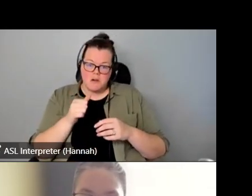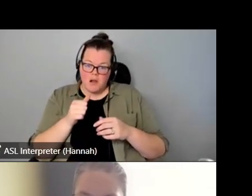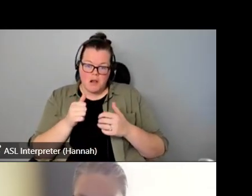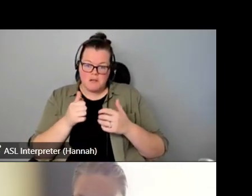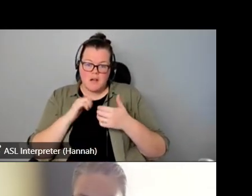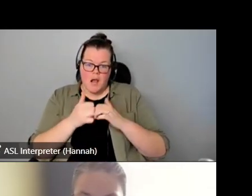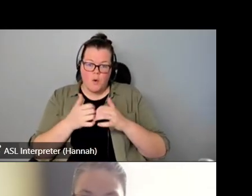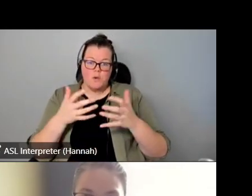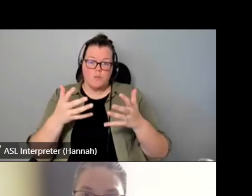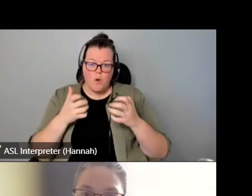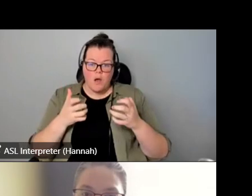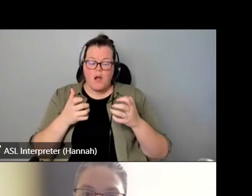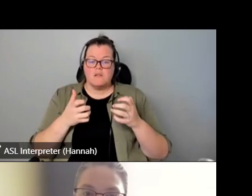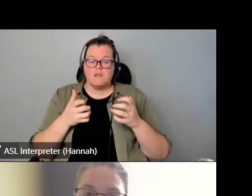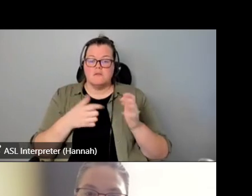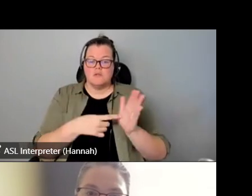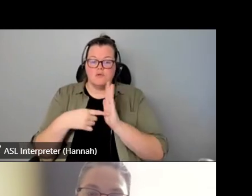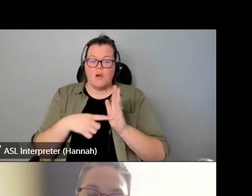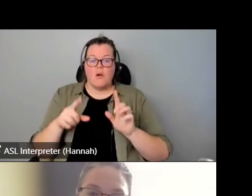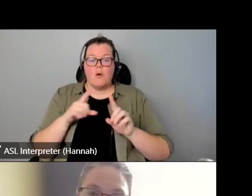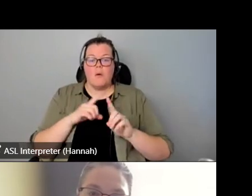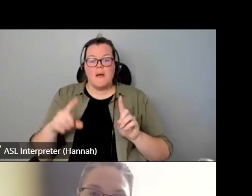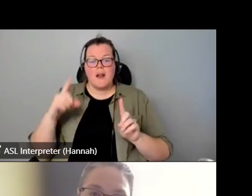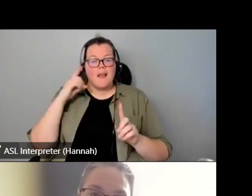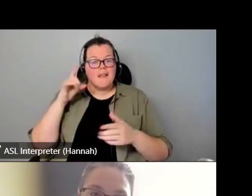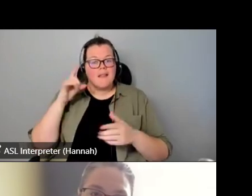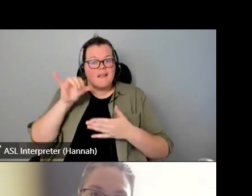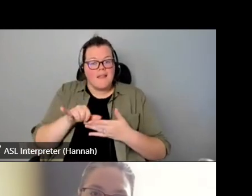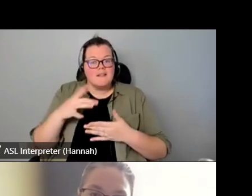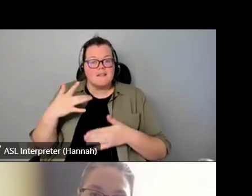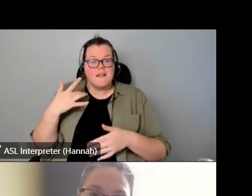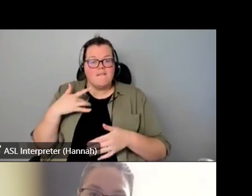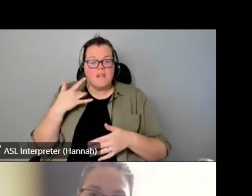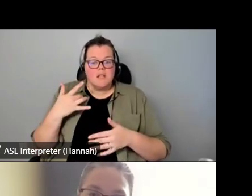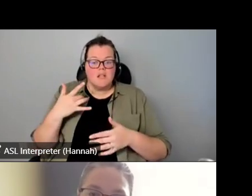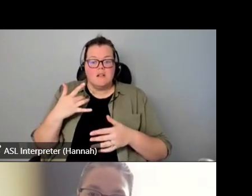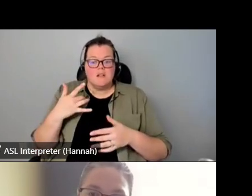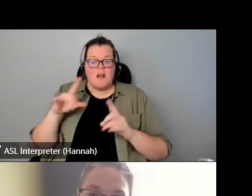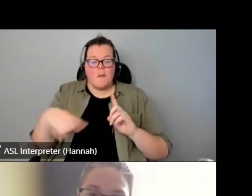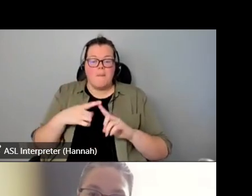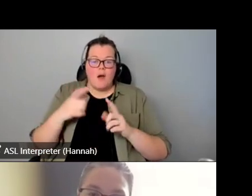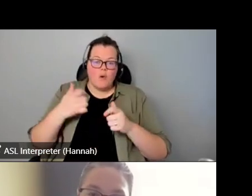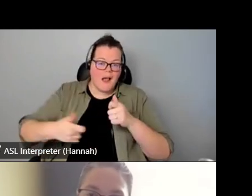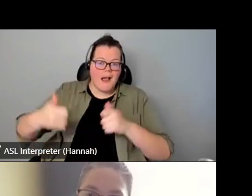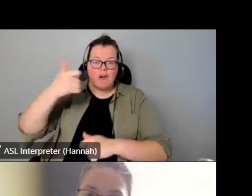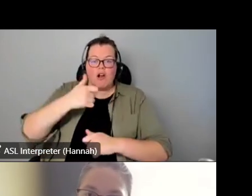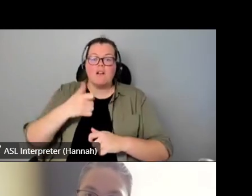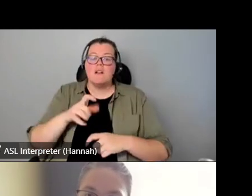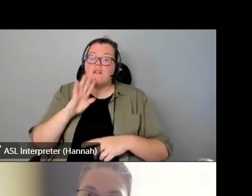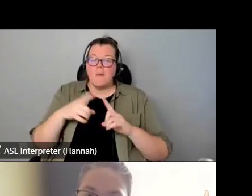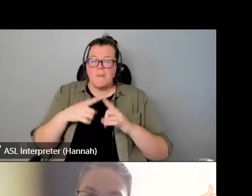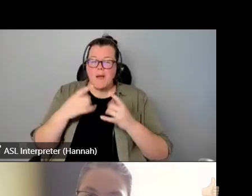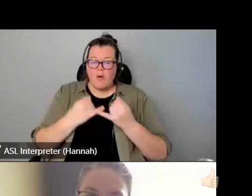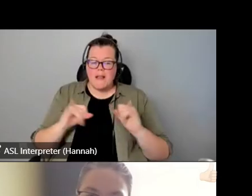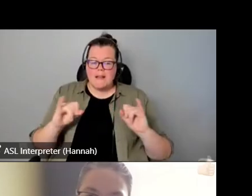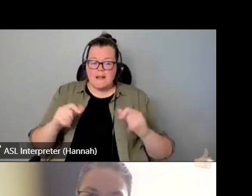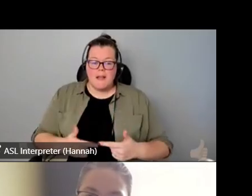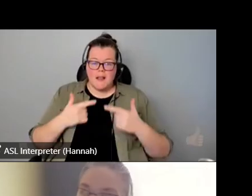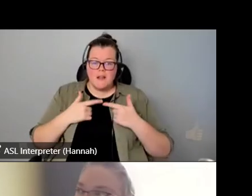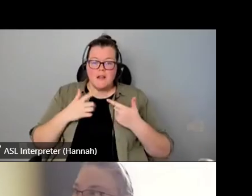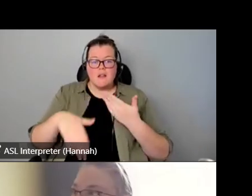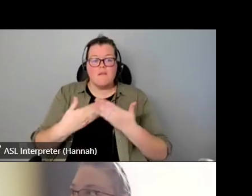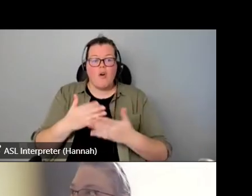that's how you're coming off. And I think that's the feeling of it of a hierarchy. And when you're talking about independent living, it's we're all working together